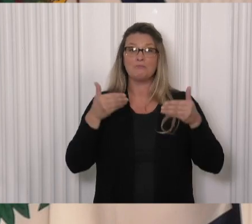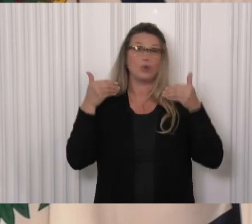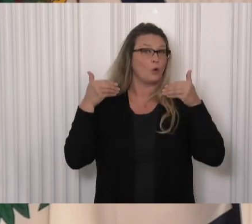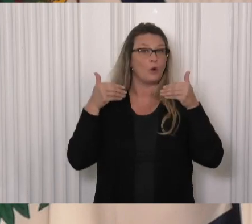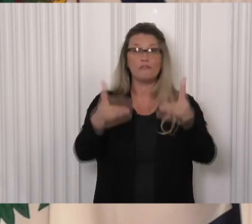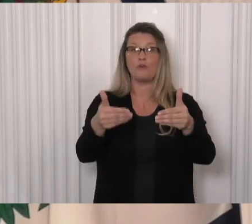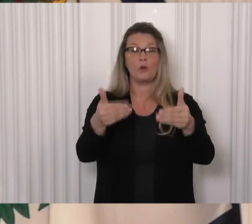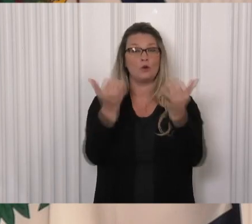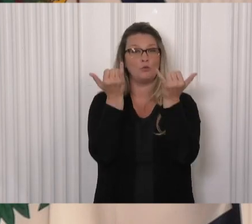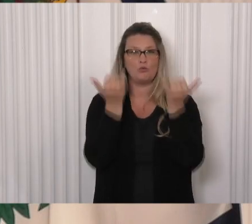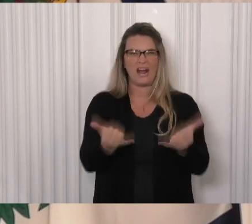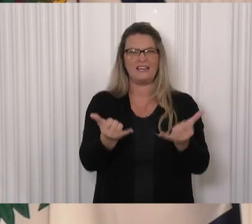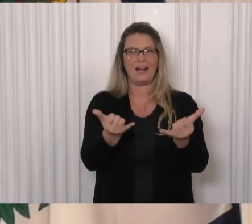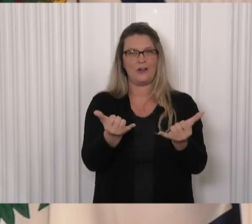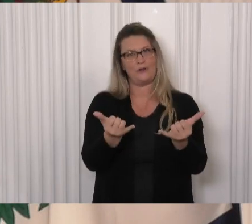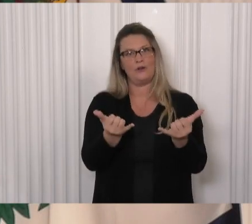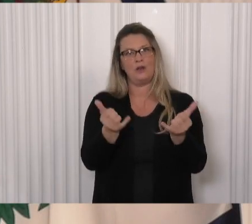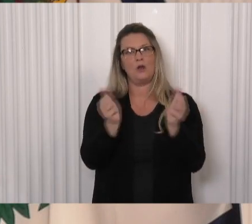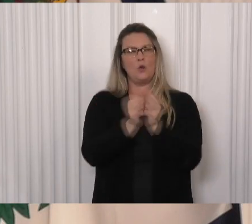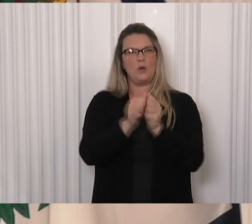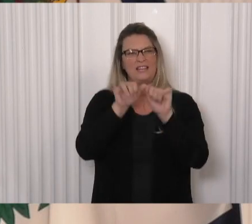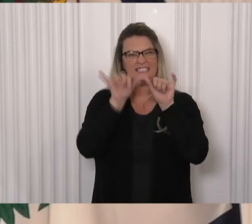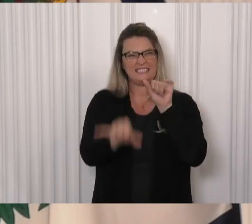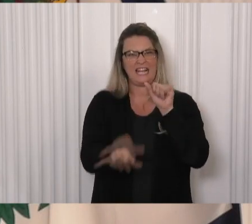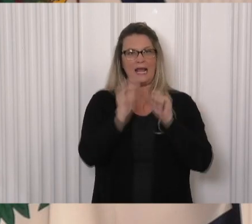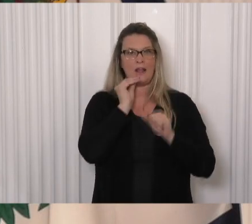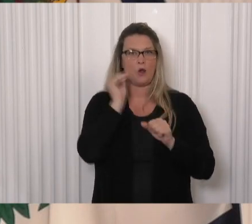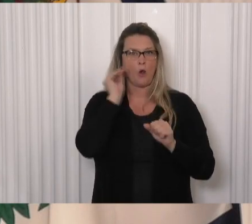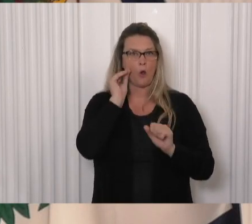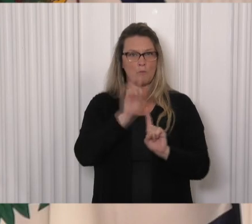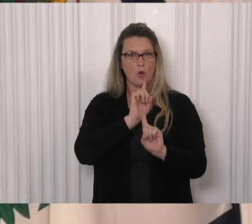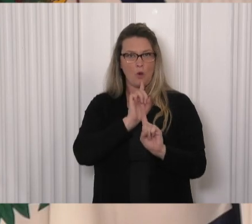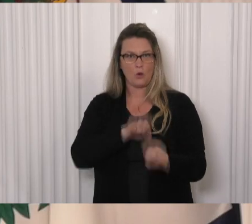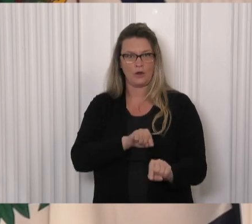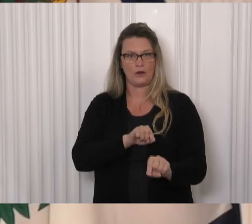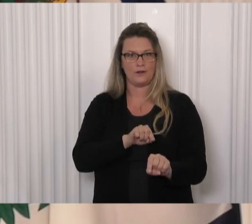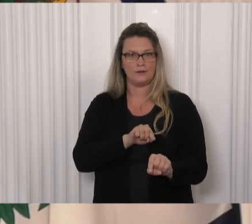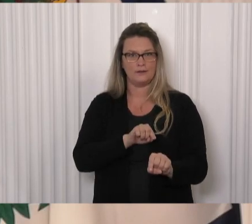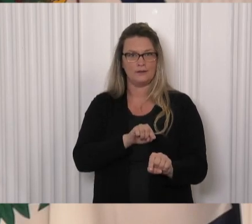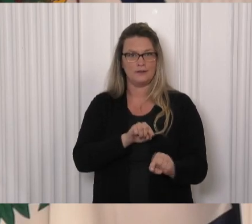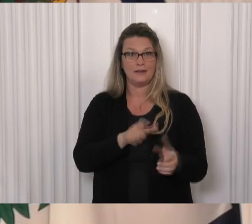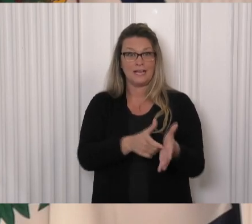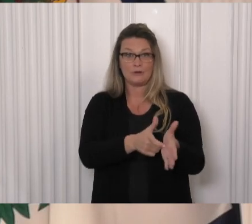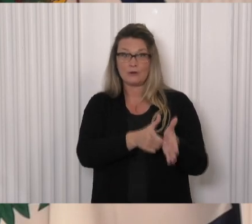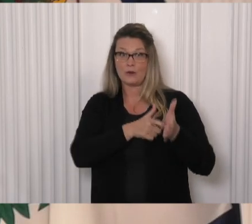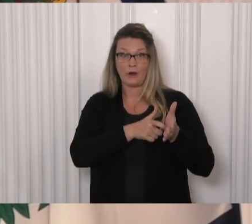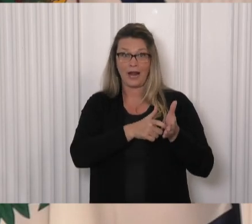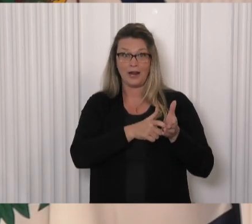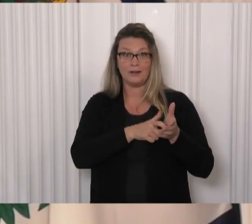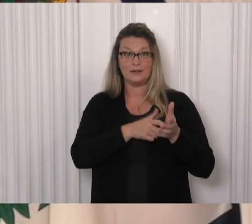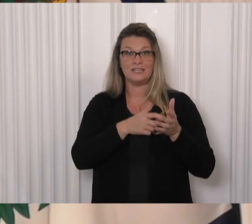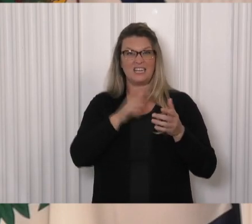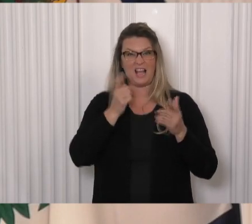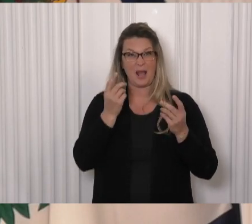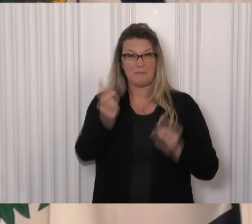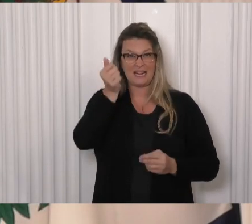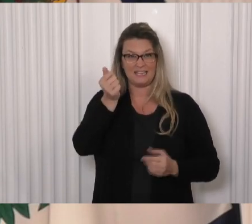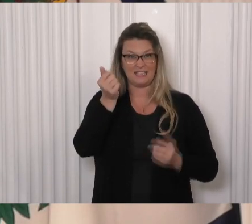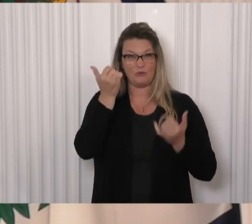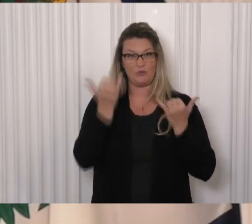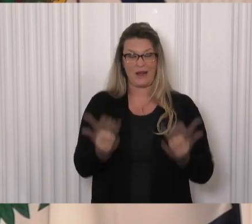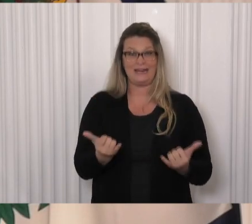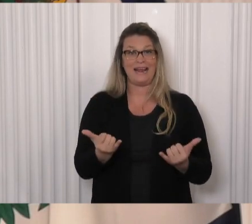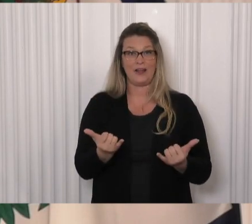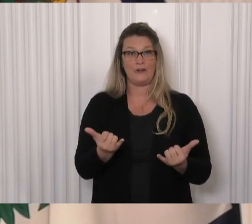right now with a stay-home order that will go in place immediately. This order